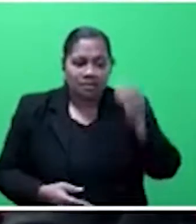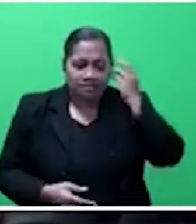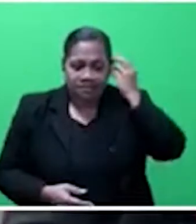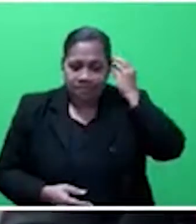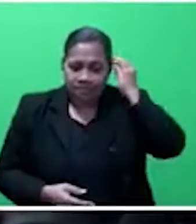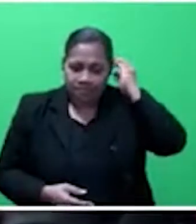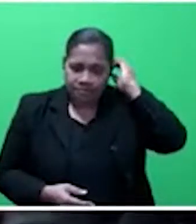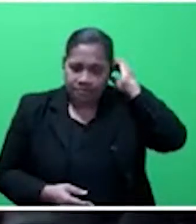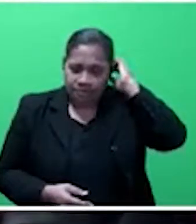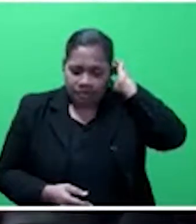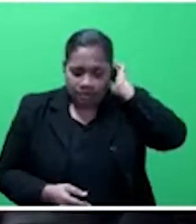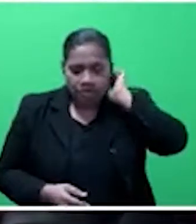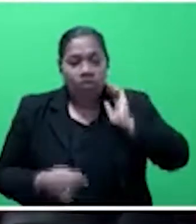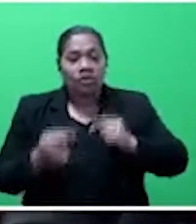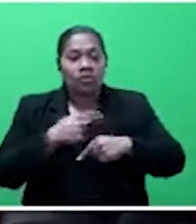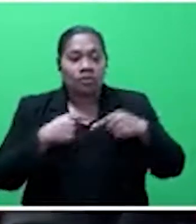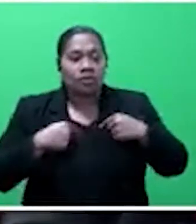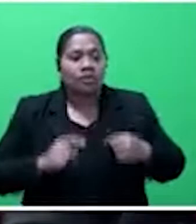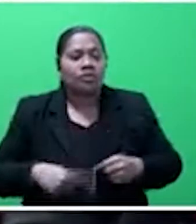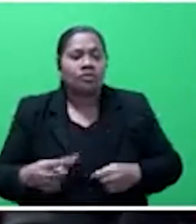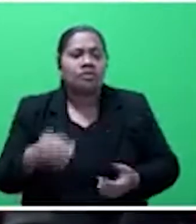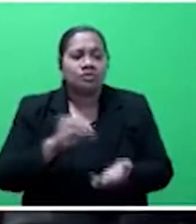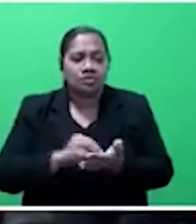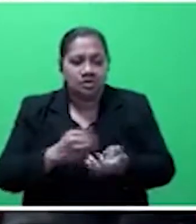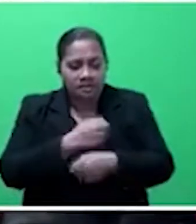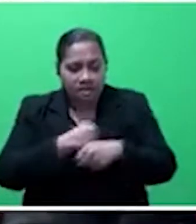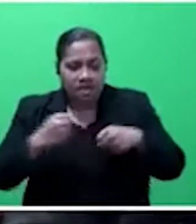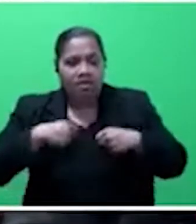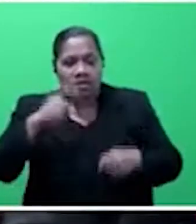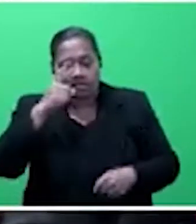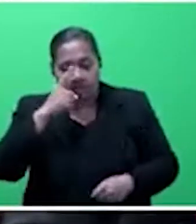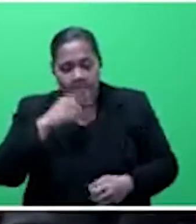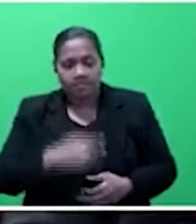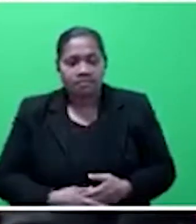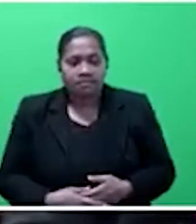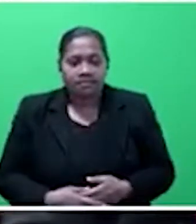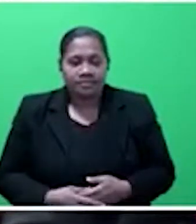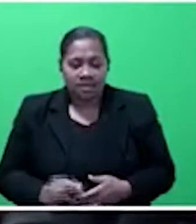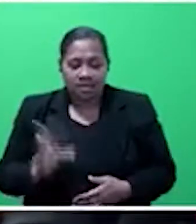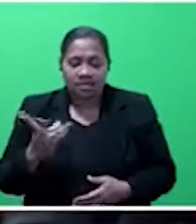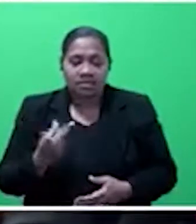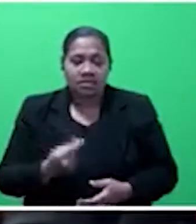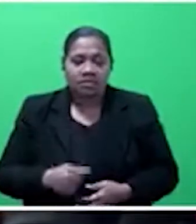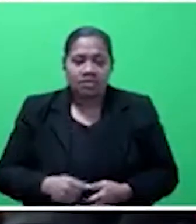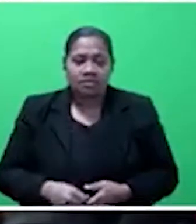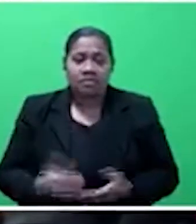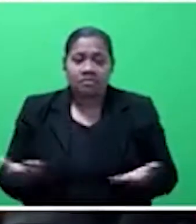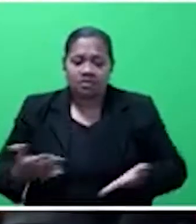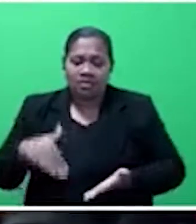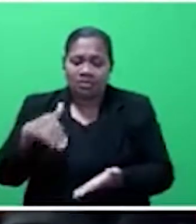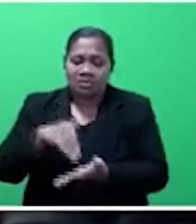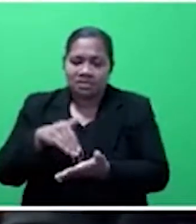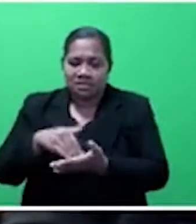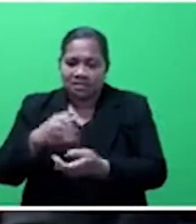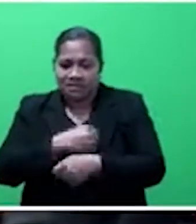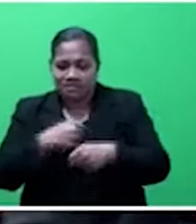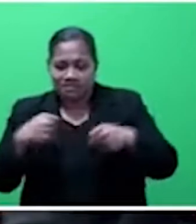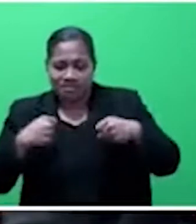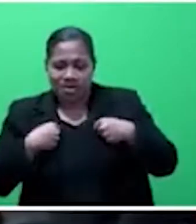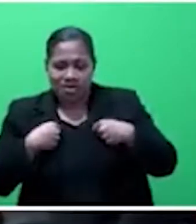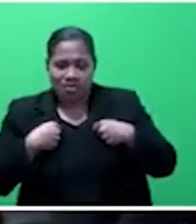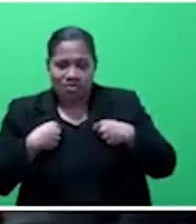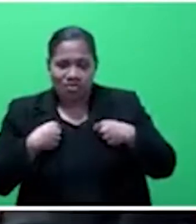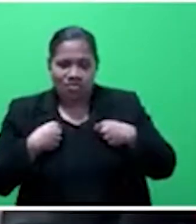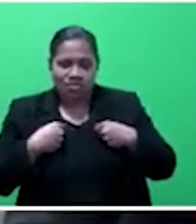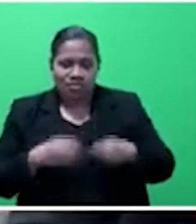serve our people and place them in the center of our reforms. As we have done during these past 2 terms